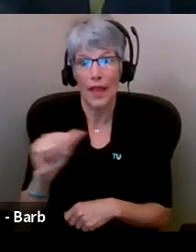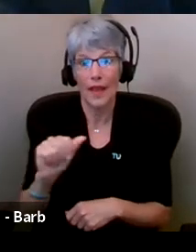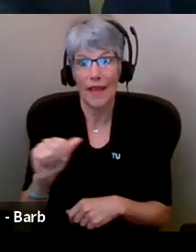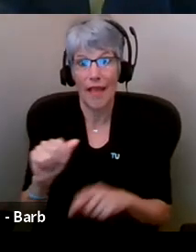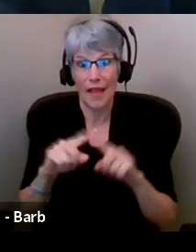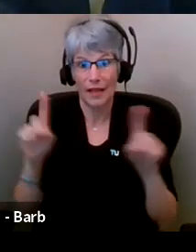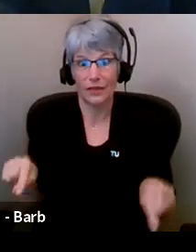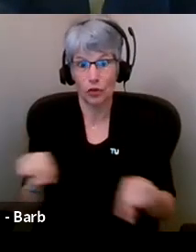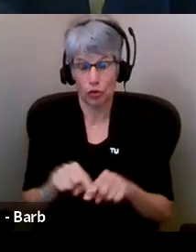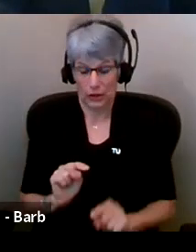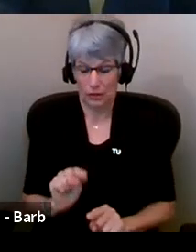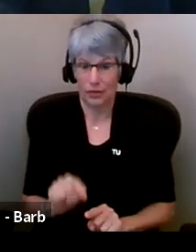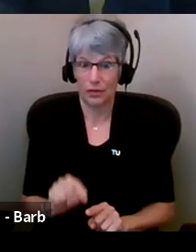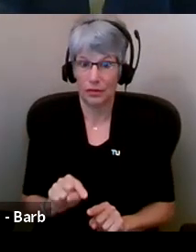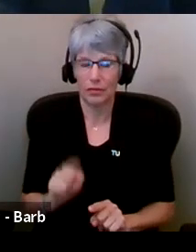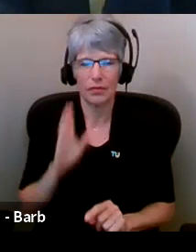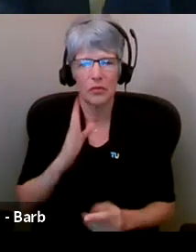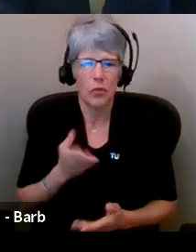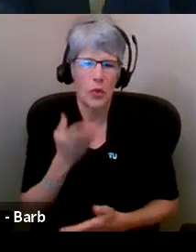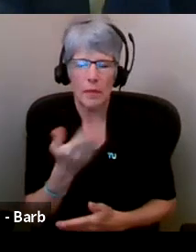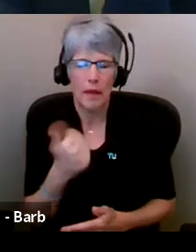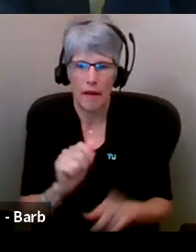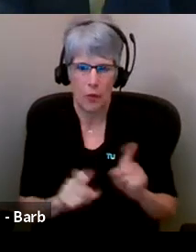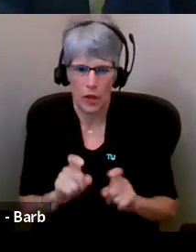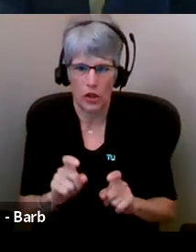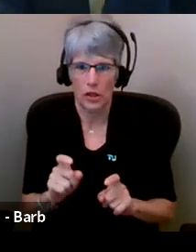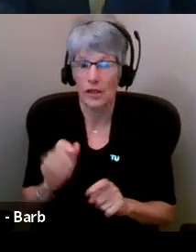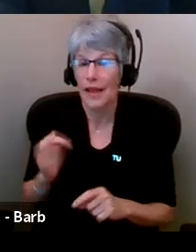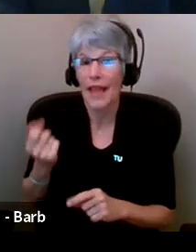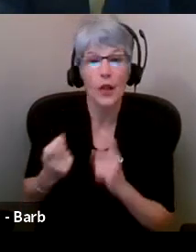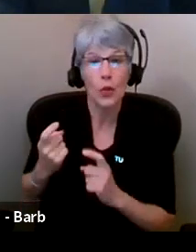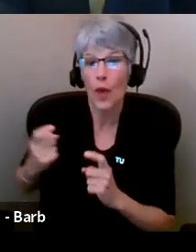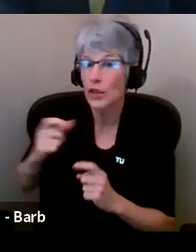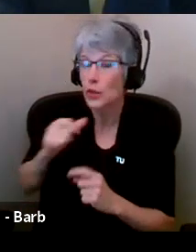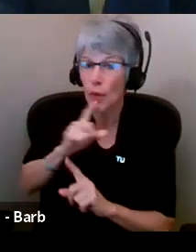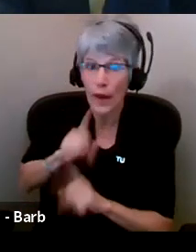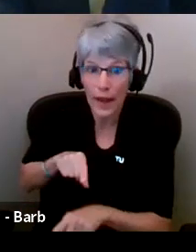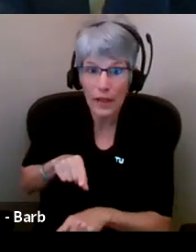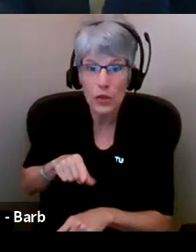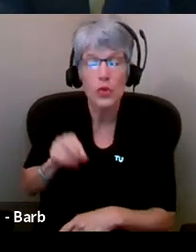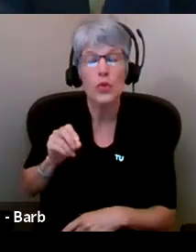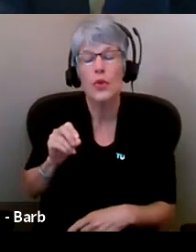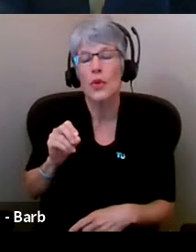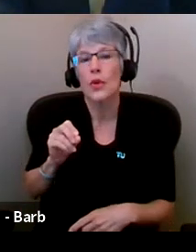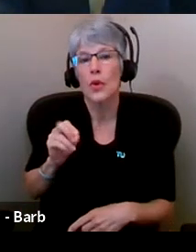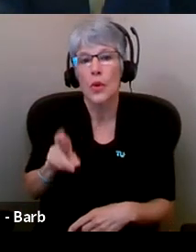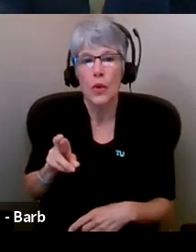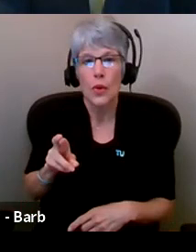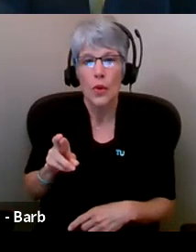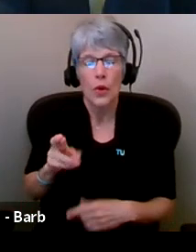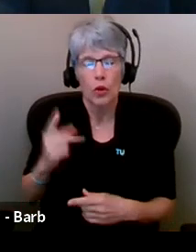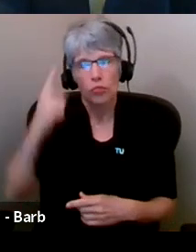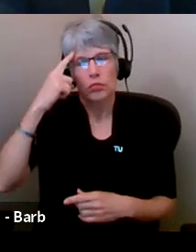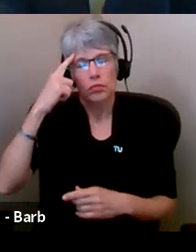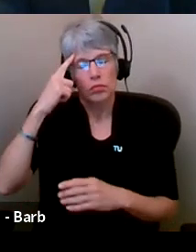to submit questions for our panelists. For any questions we do not get to today, or for any questions that you need to answer for after this